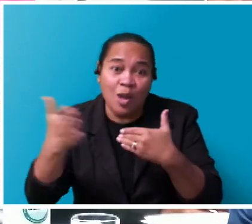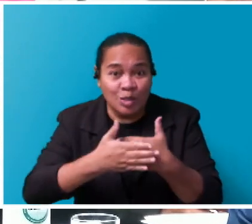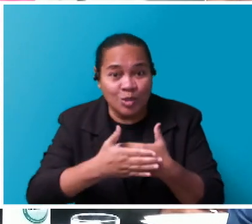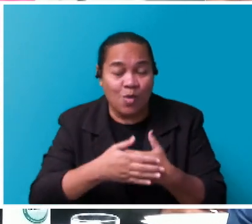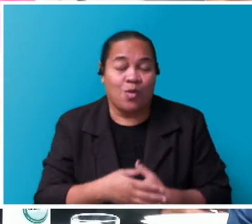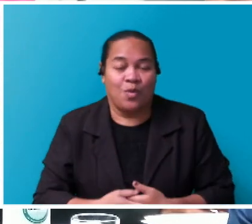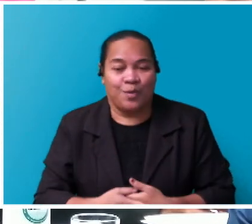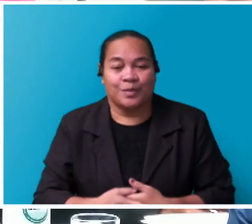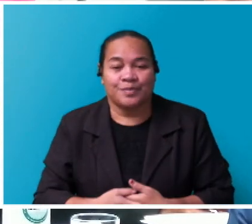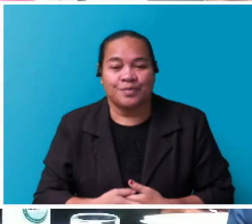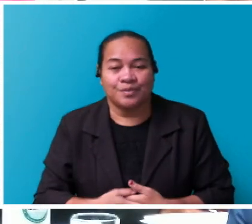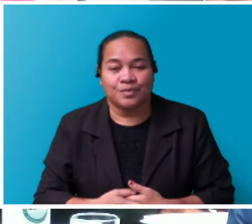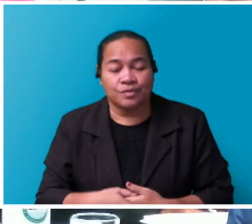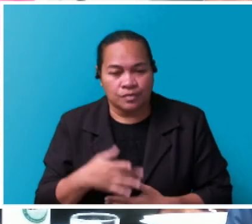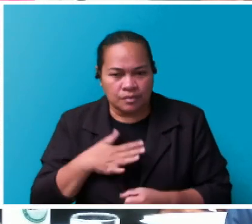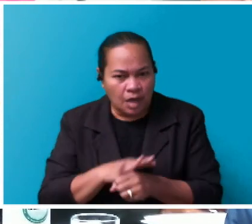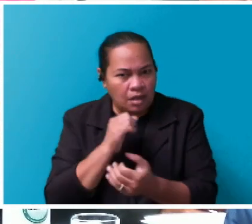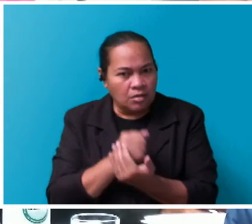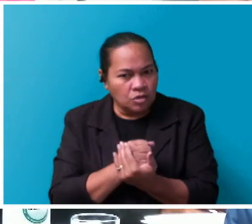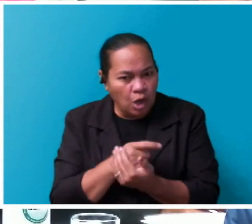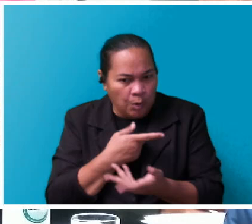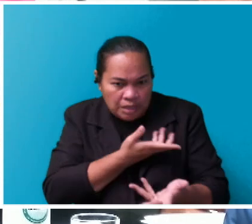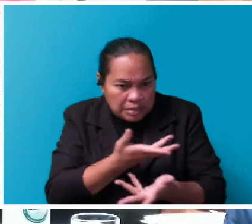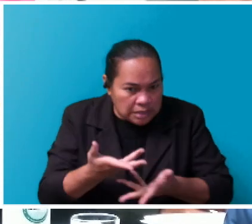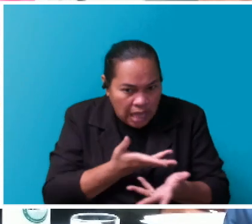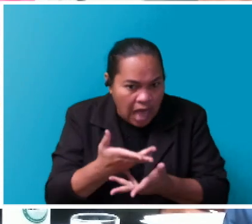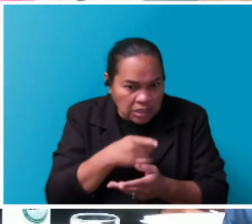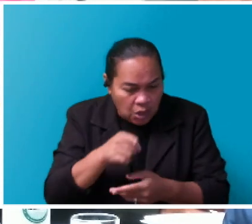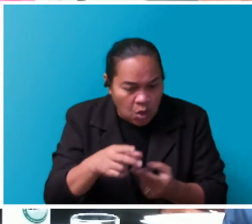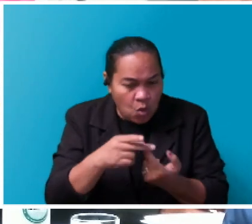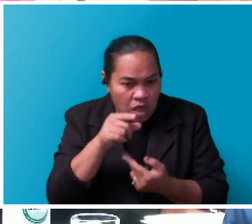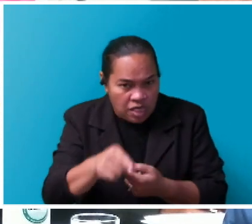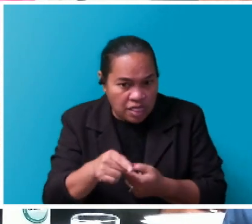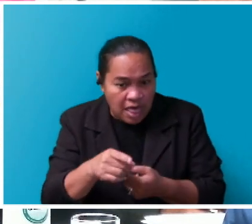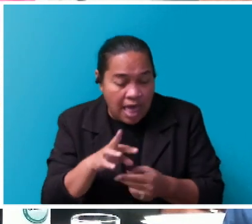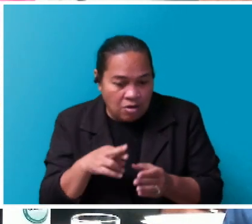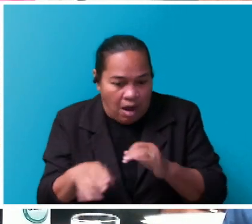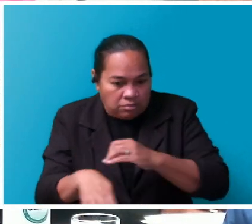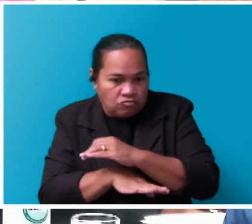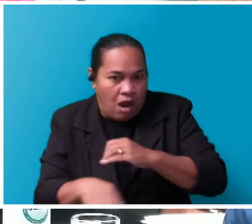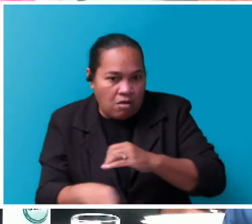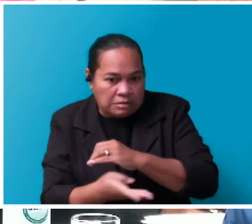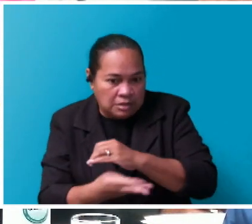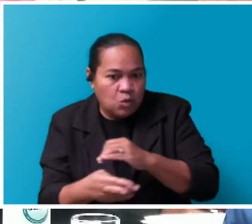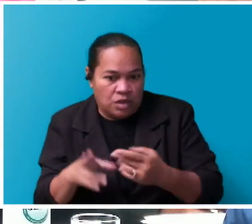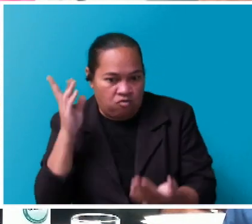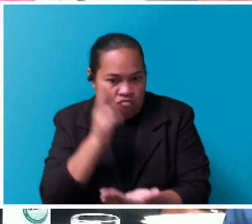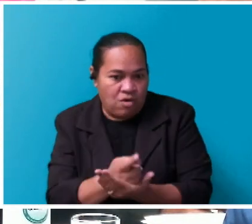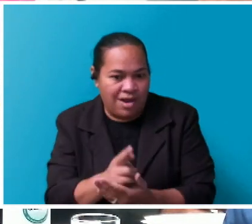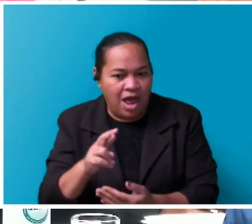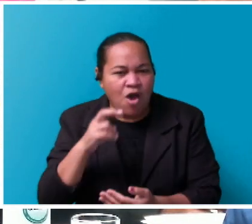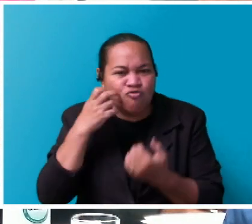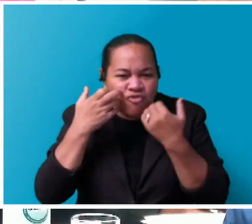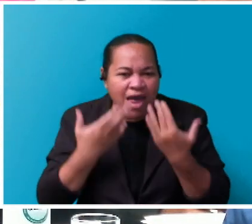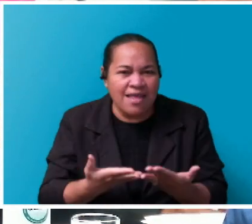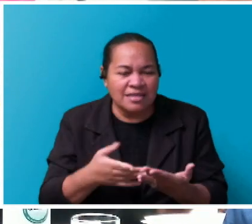Honorable Speaker, to ensure that our discussions and responses are grounded in the lived realities of our exporters,